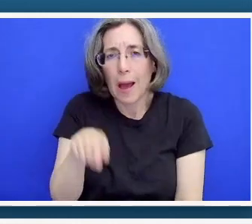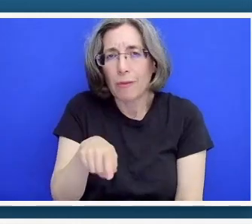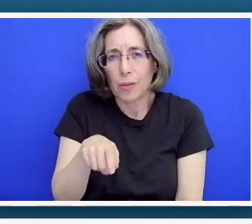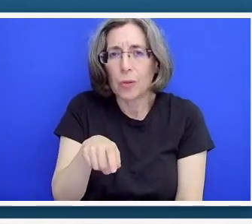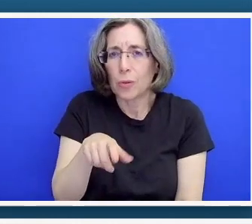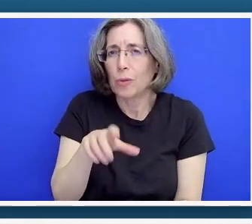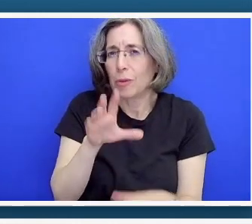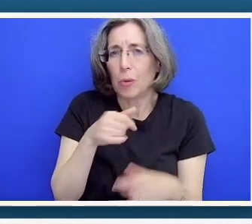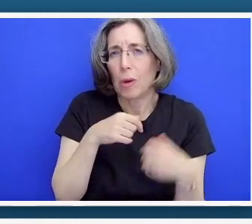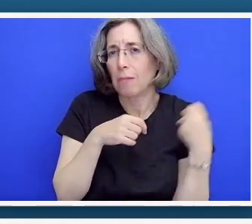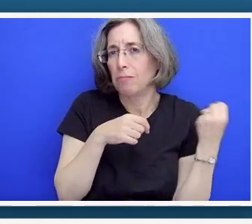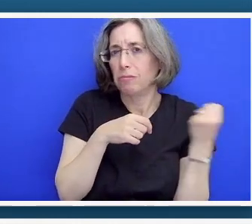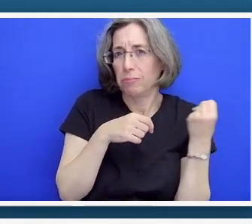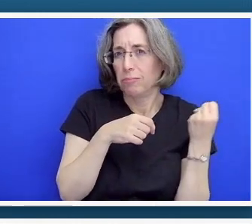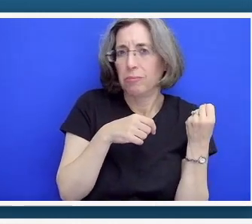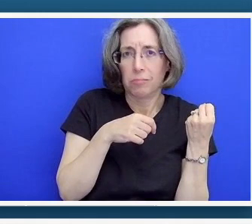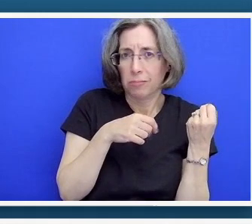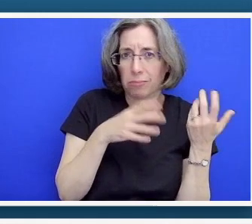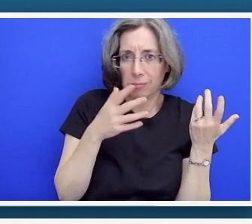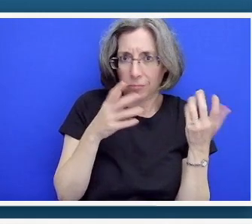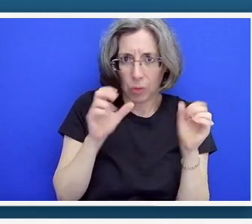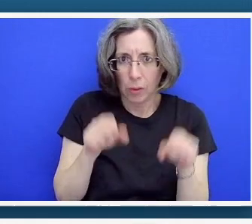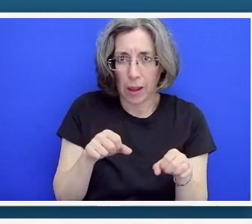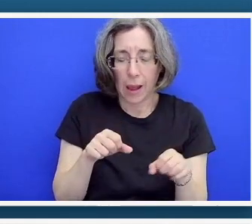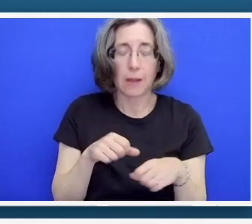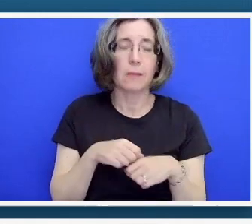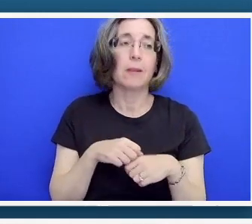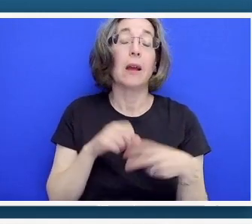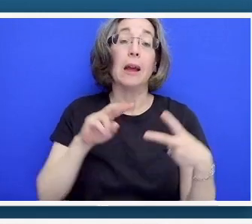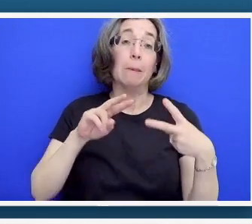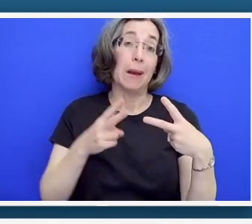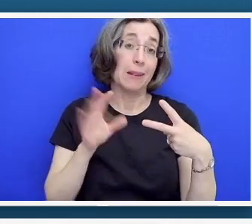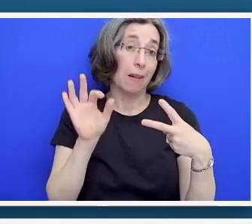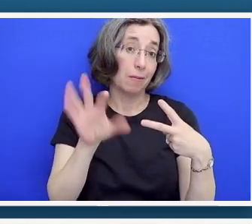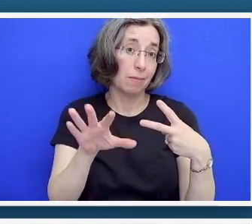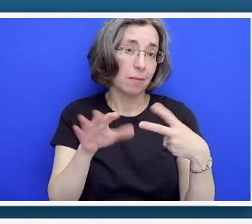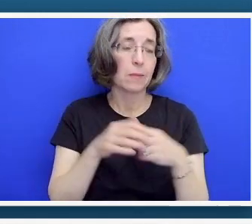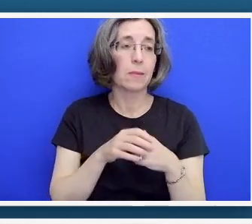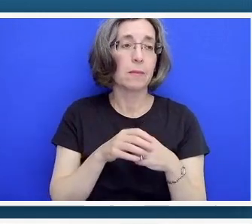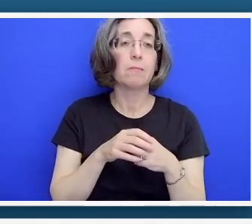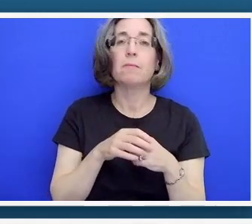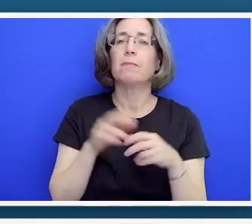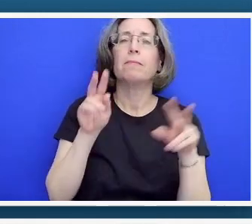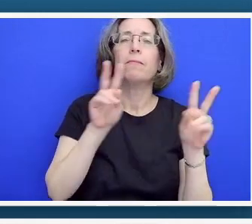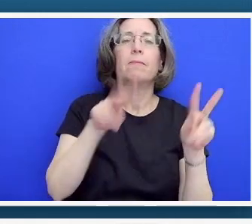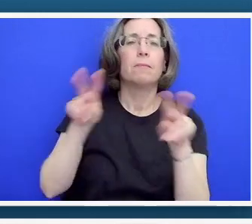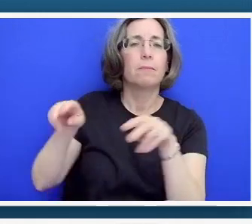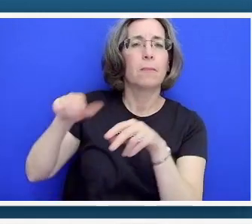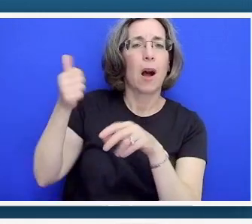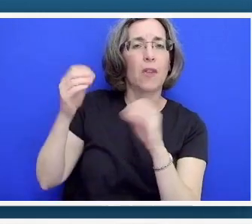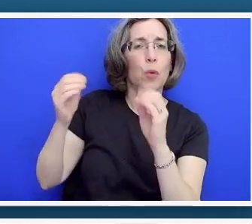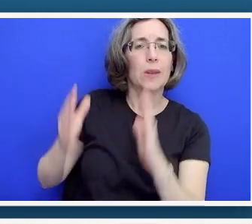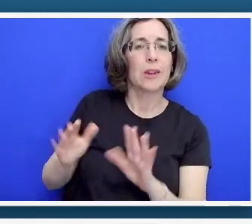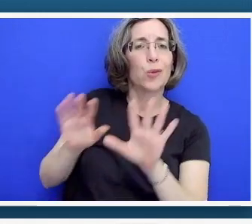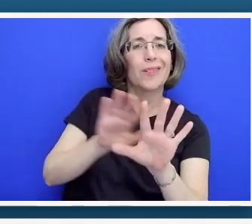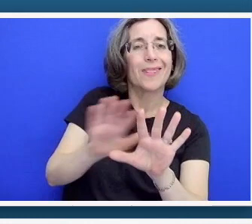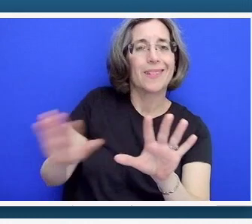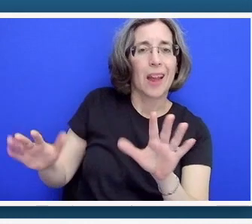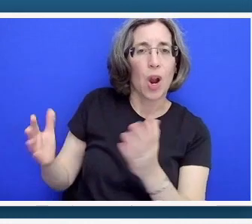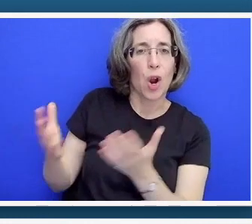first tip. My second tip would be to really look at what other educators have done. There's amazing work in the Learning